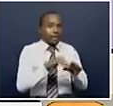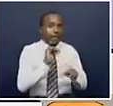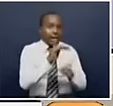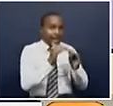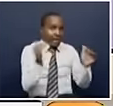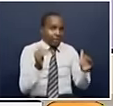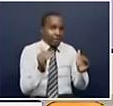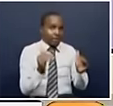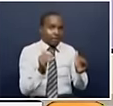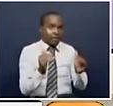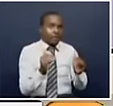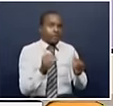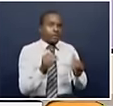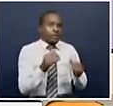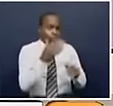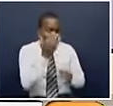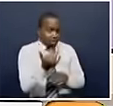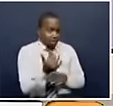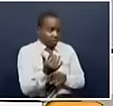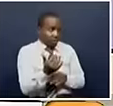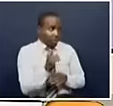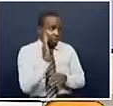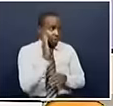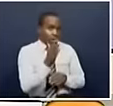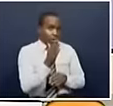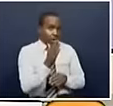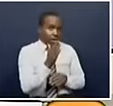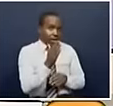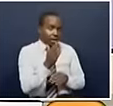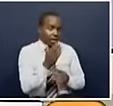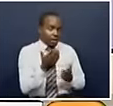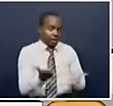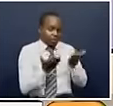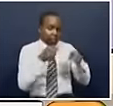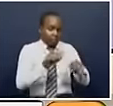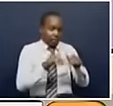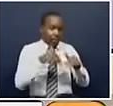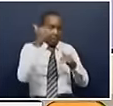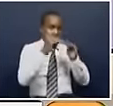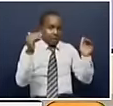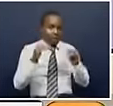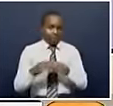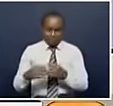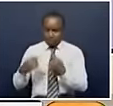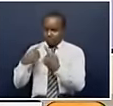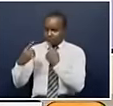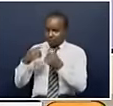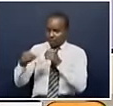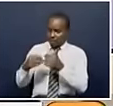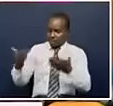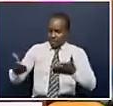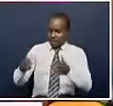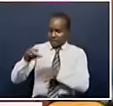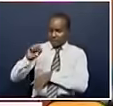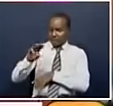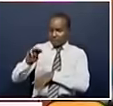even if you're a technician, because you can grow yourself to the next level. Mm-hmm. Let's talk about the existing SMEs, you